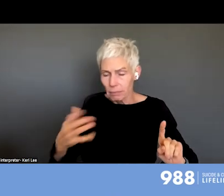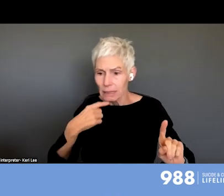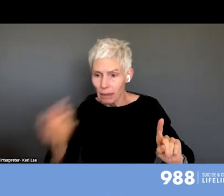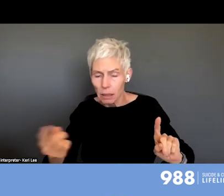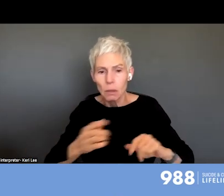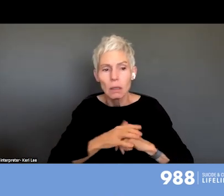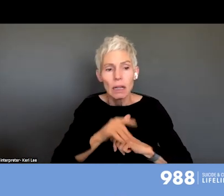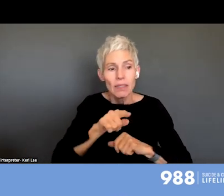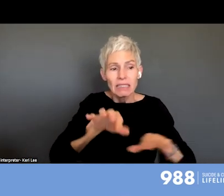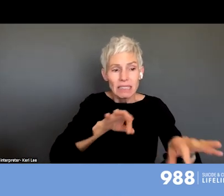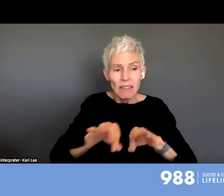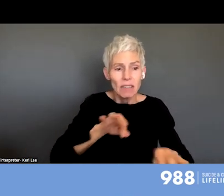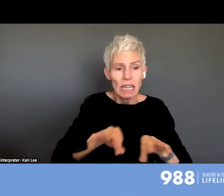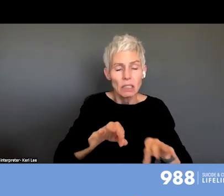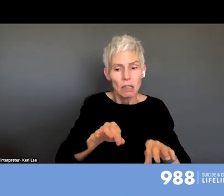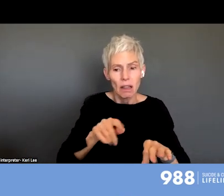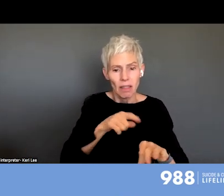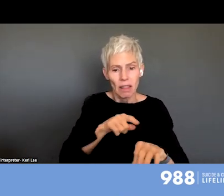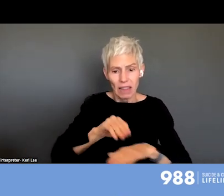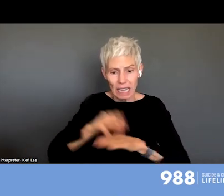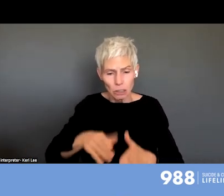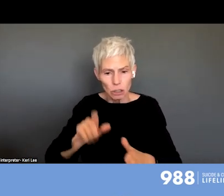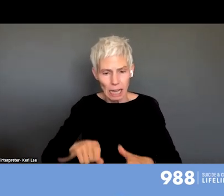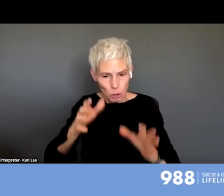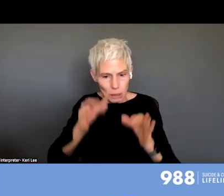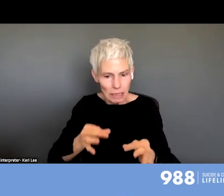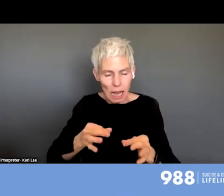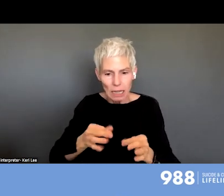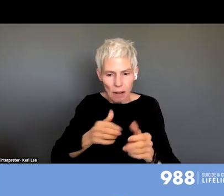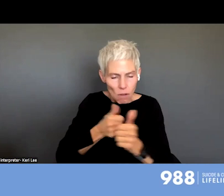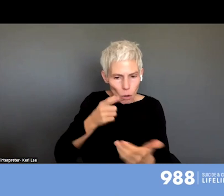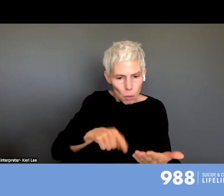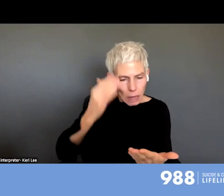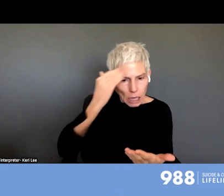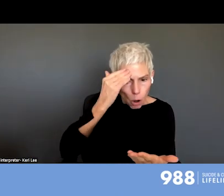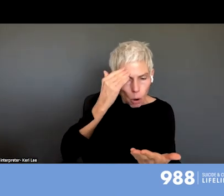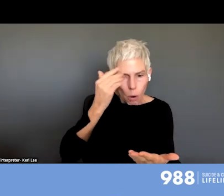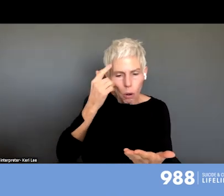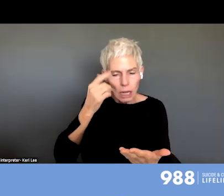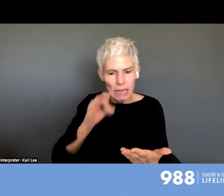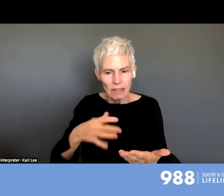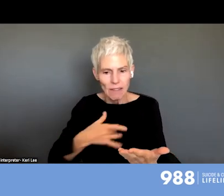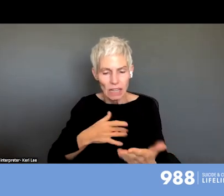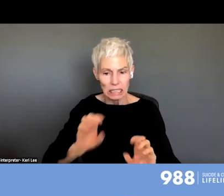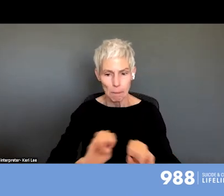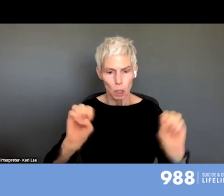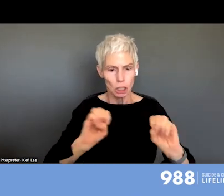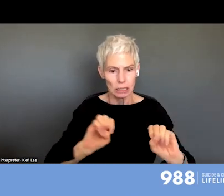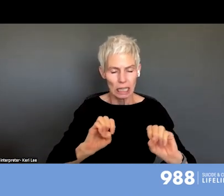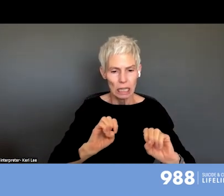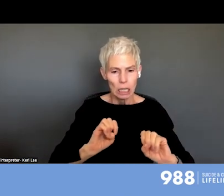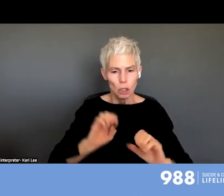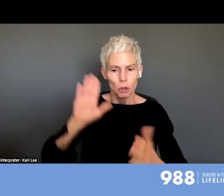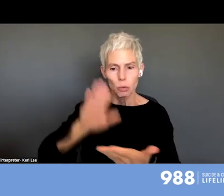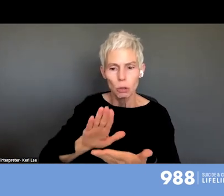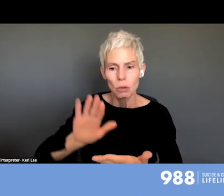definition puts out, they need to make a decision based on what they know and whether they feel an urgent action to reduce the individual's risk based on the information